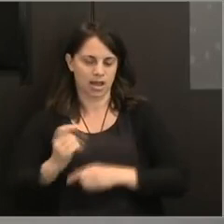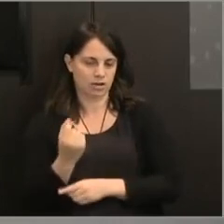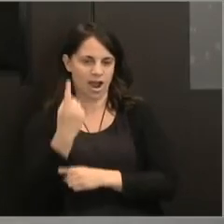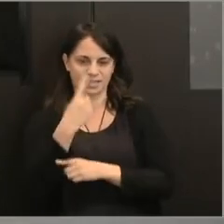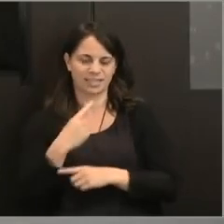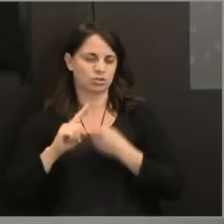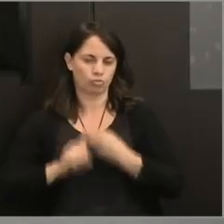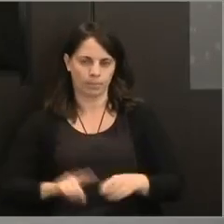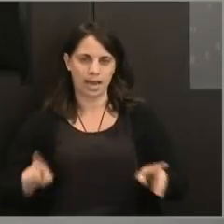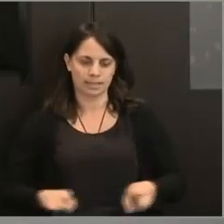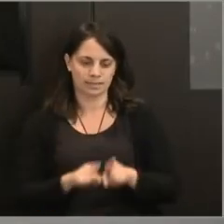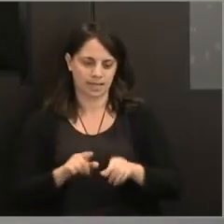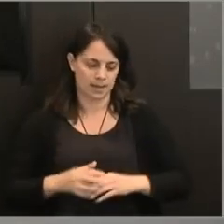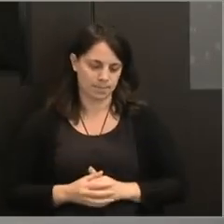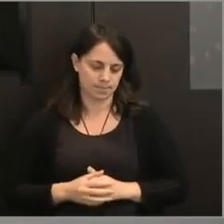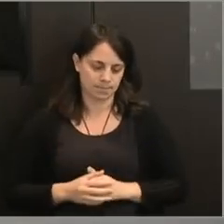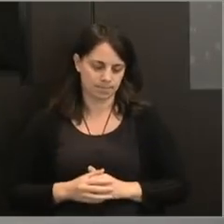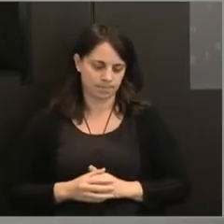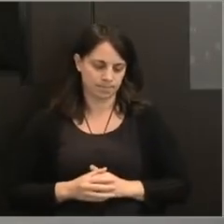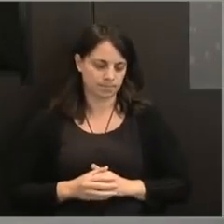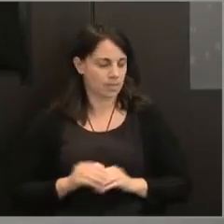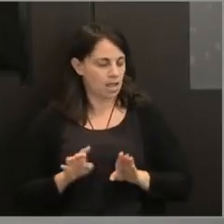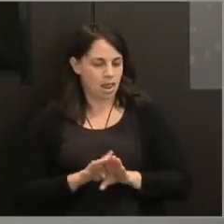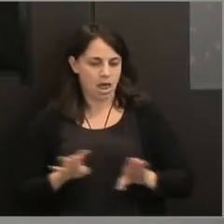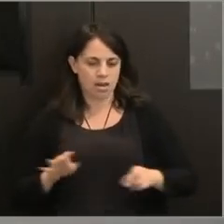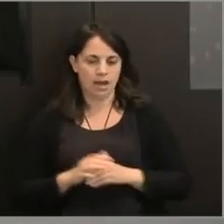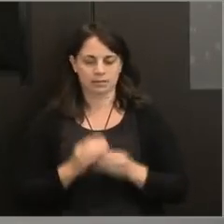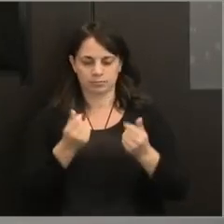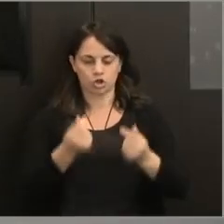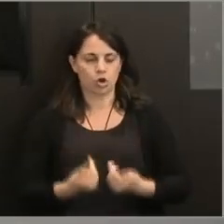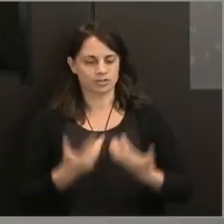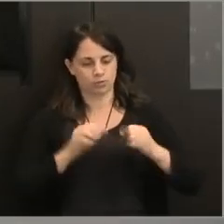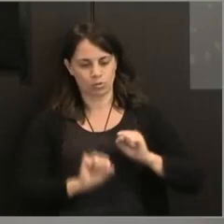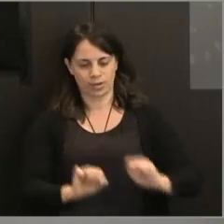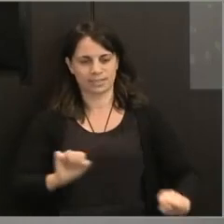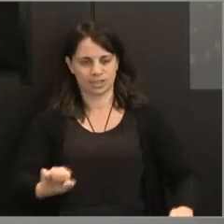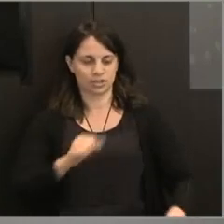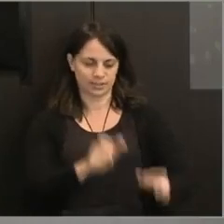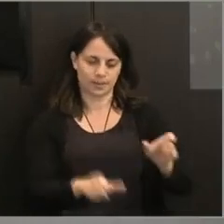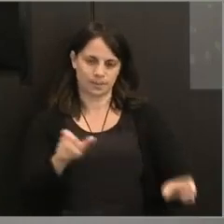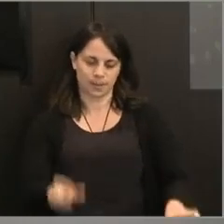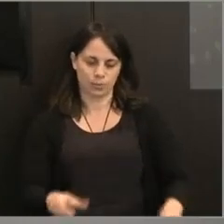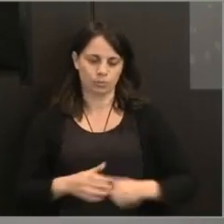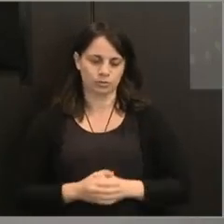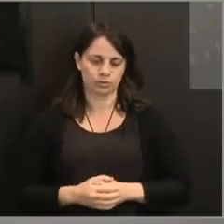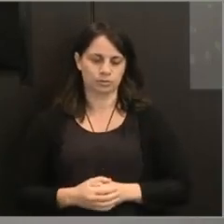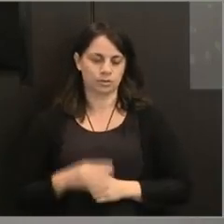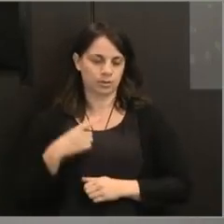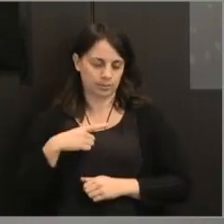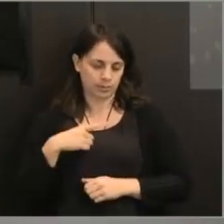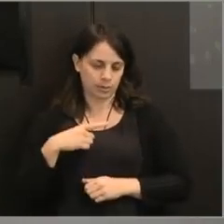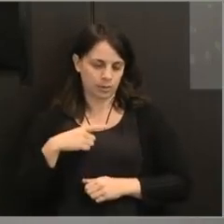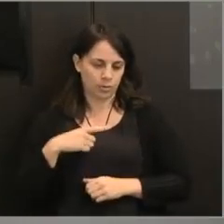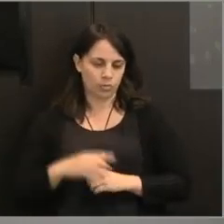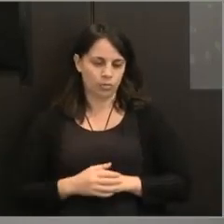the same. So too have all the costs for Indigenous peoples, because its very taking